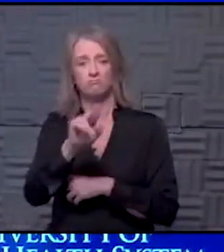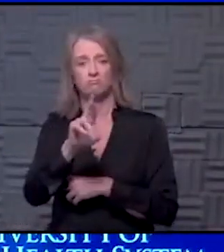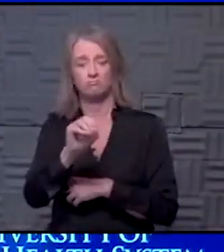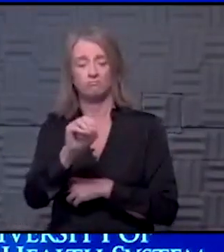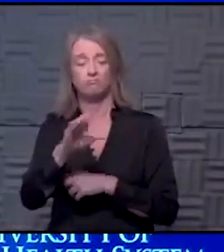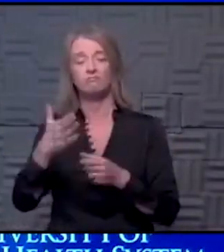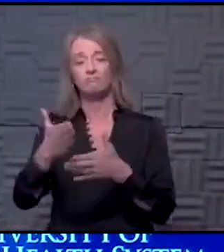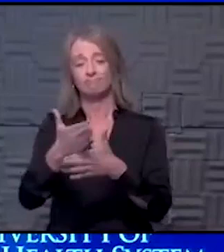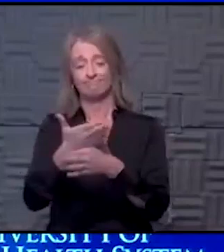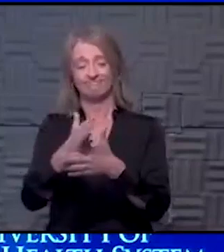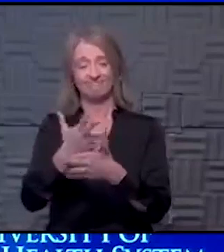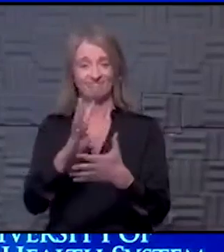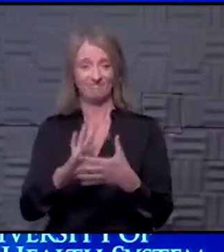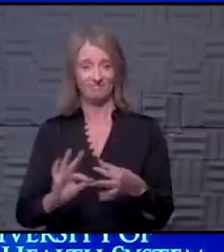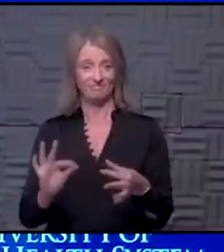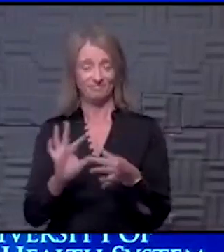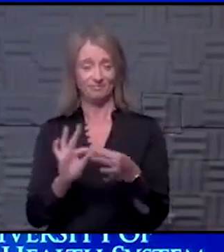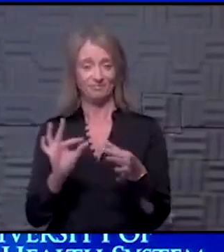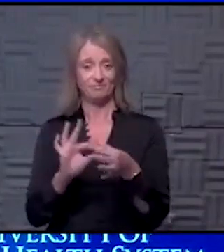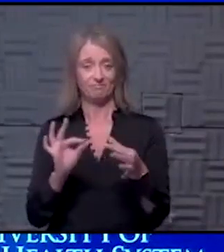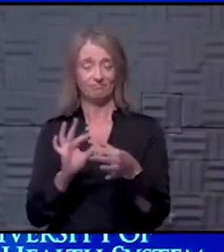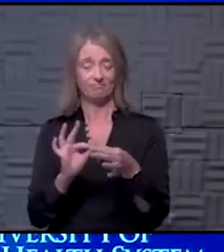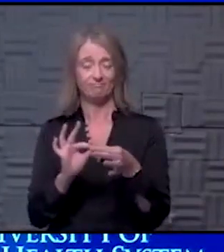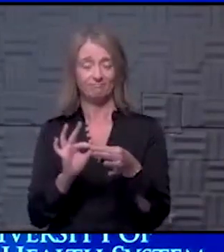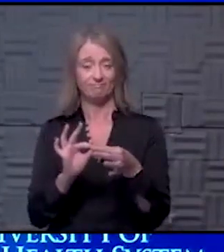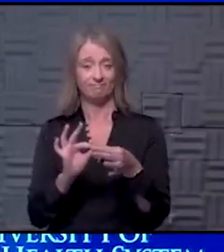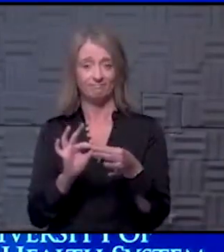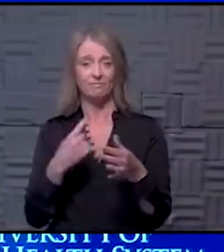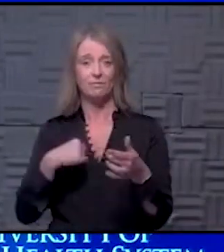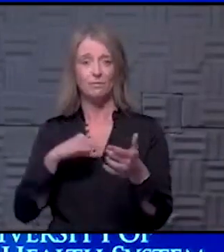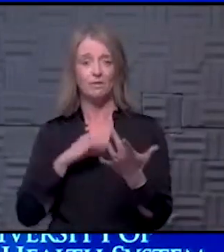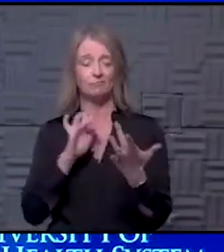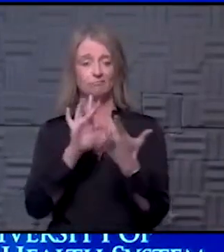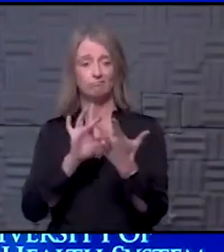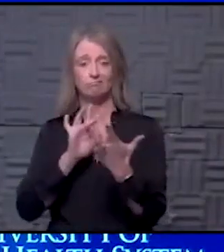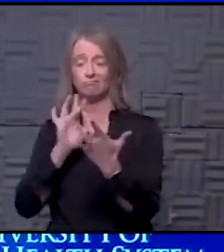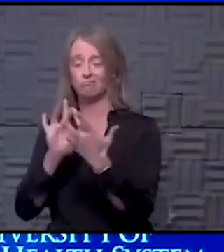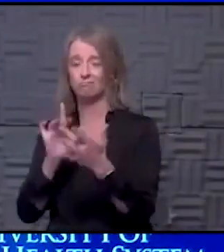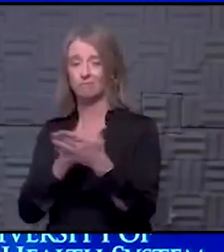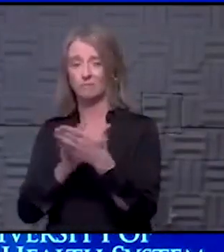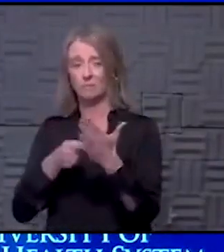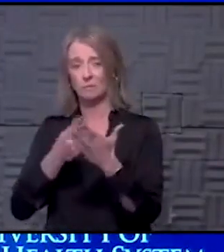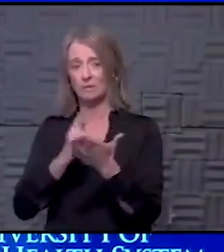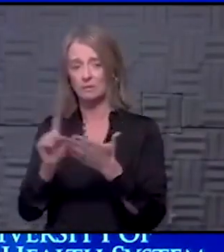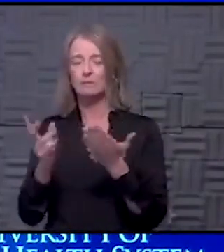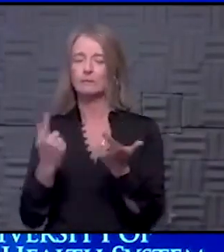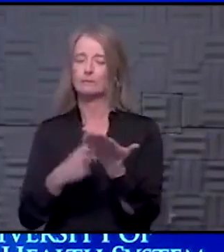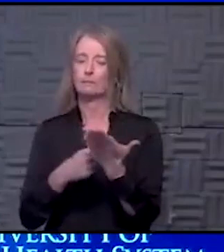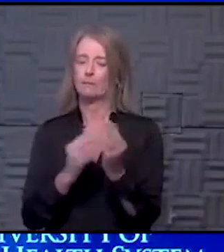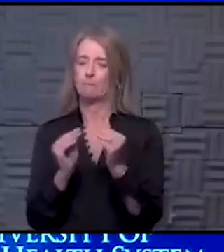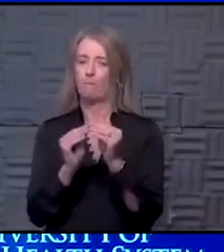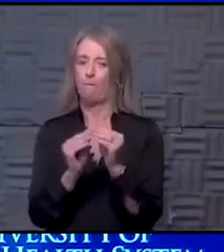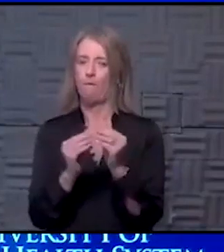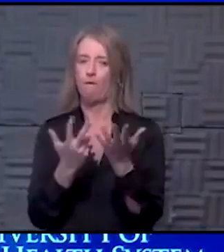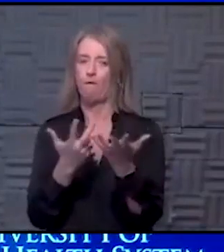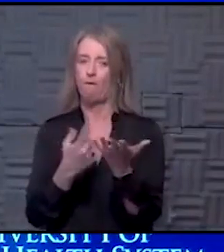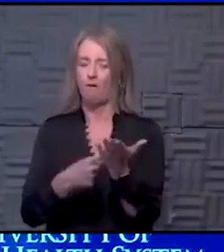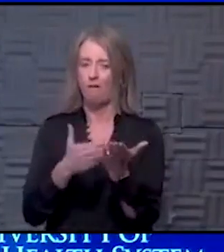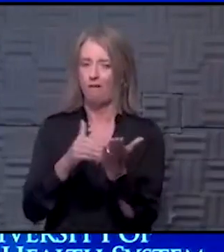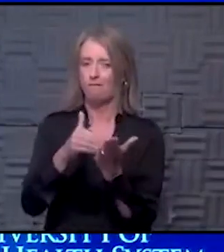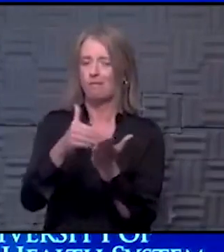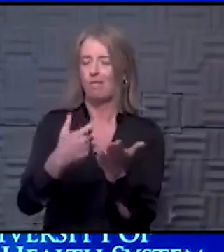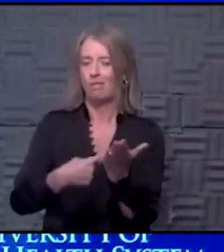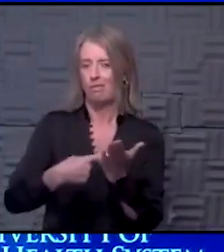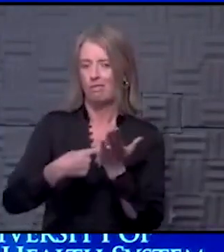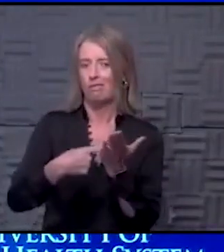to share their stories and what's happening in their places. And so we connect at least once a week, sometimes more if we need to. And yesterday there was a lot of talk about, is